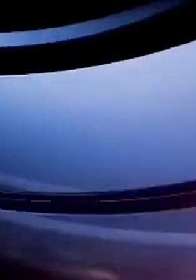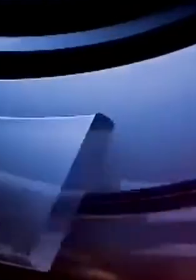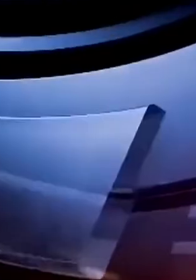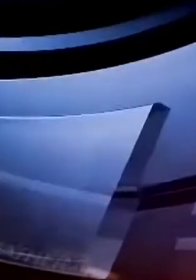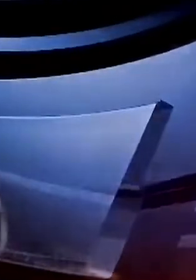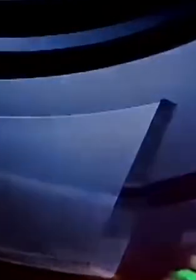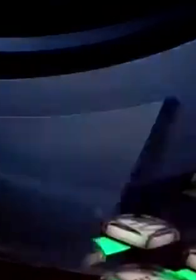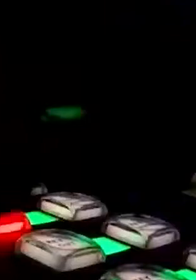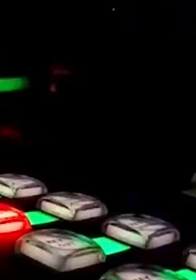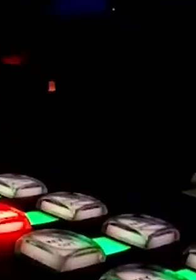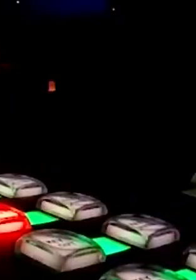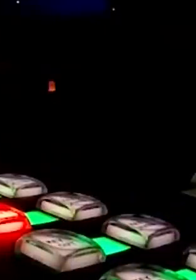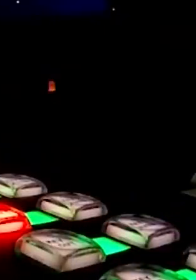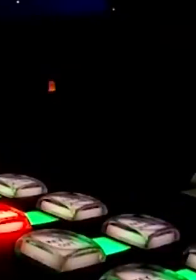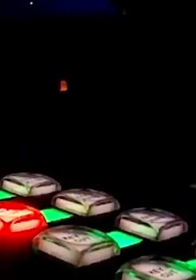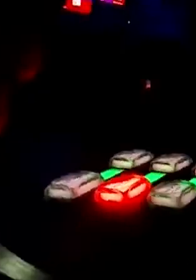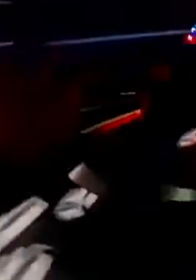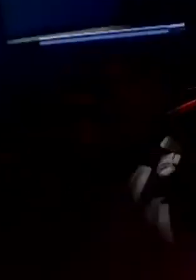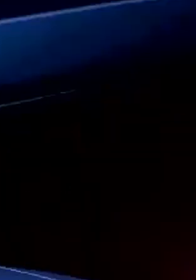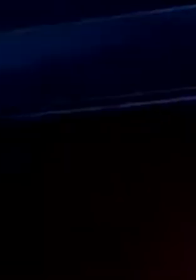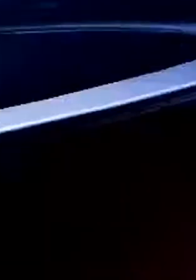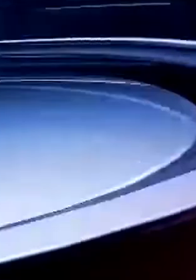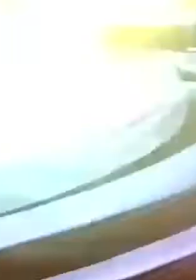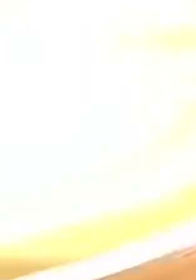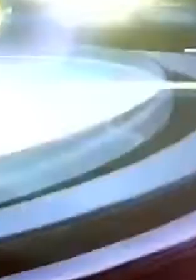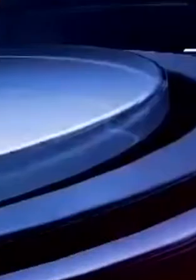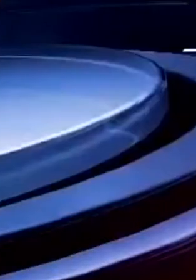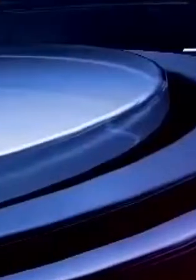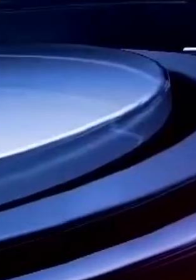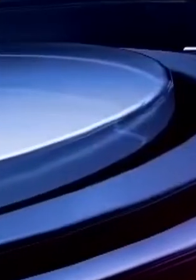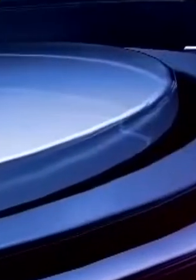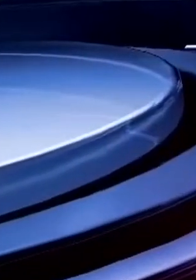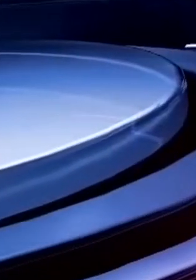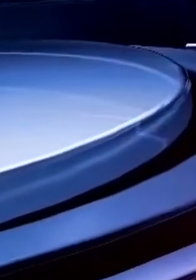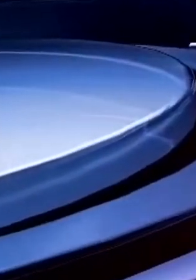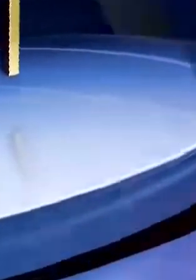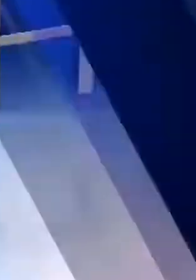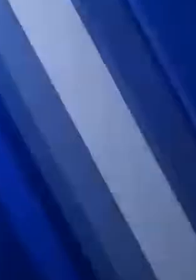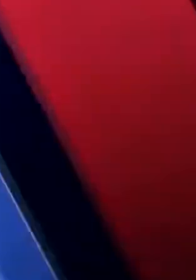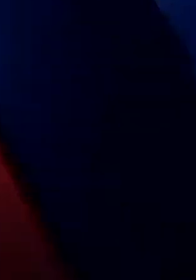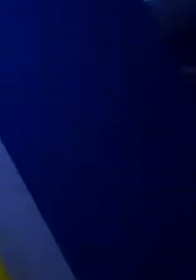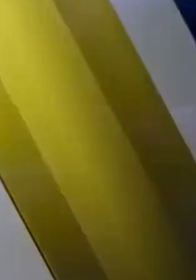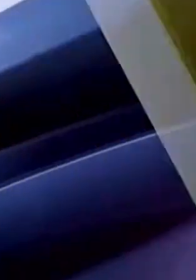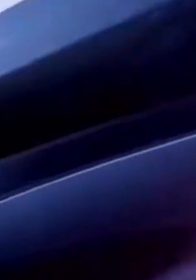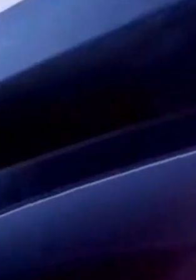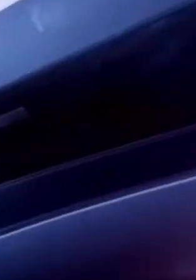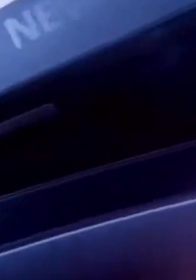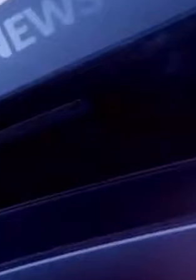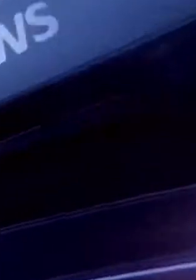Broadcasting from our studios in the Pine St. Michael, this is CBC Newsnight, starting now.